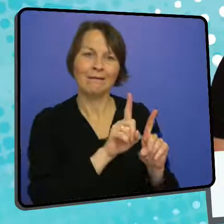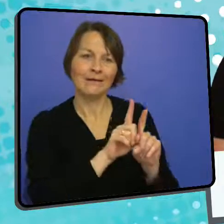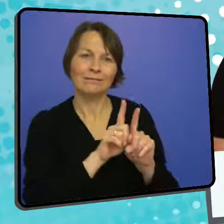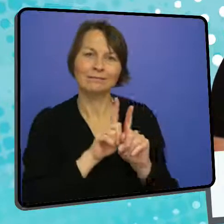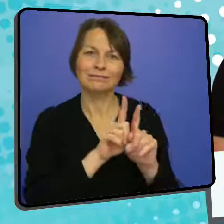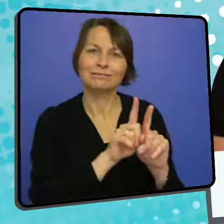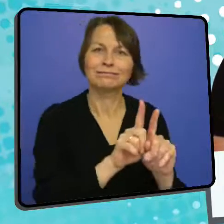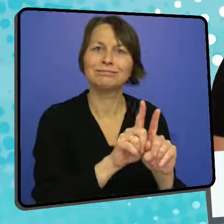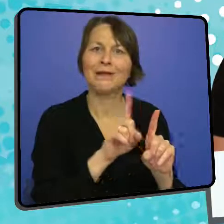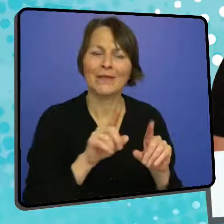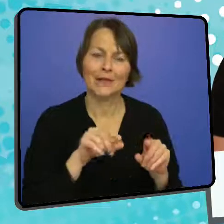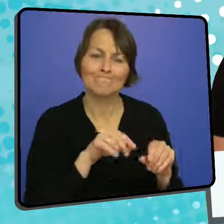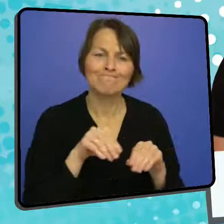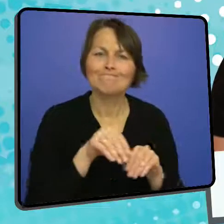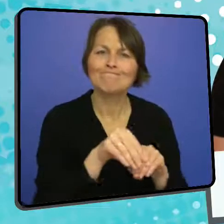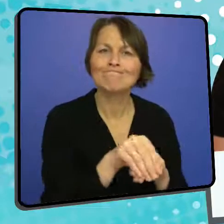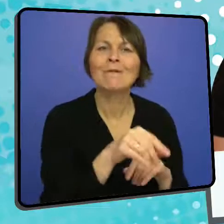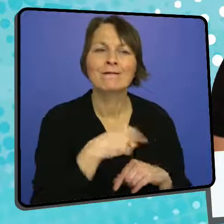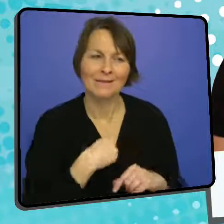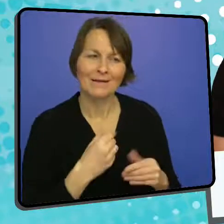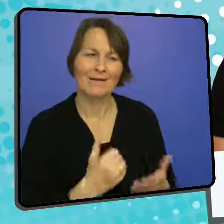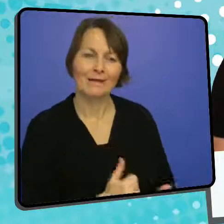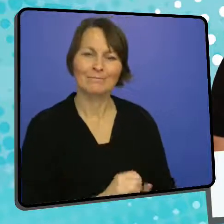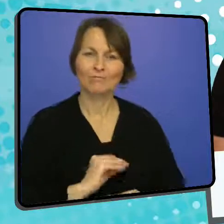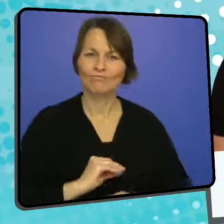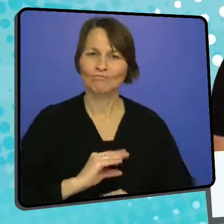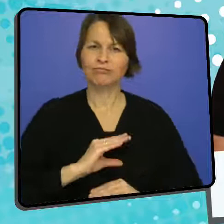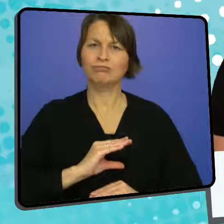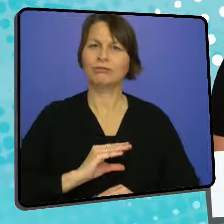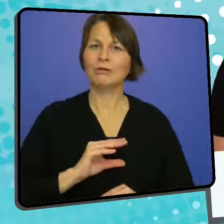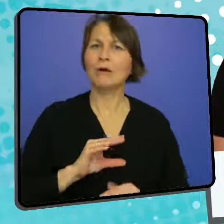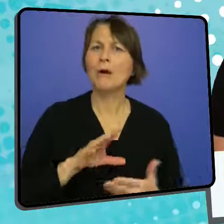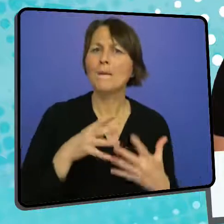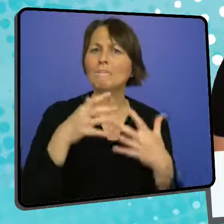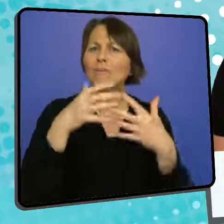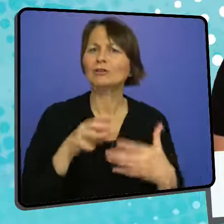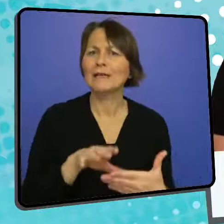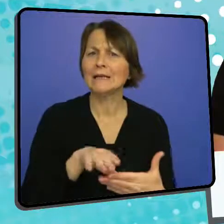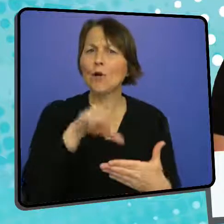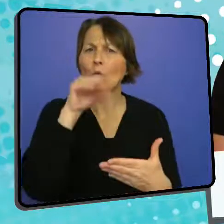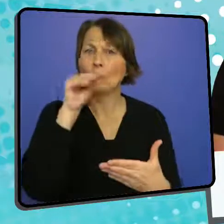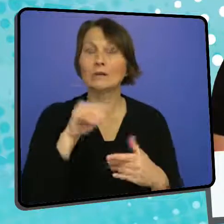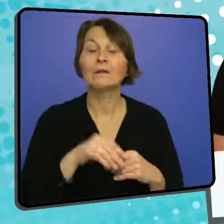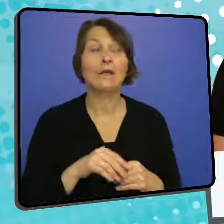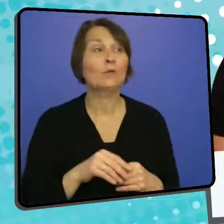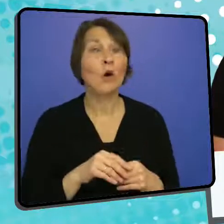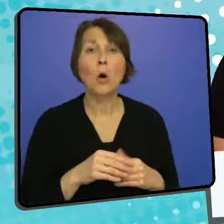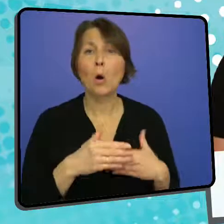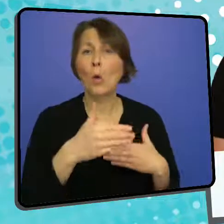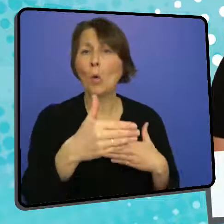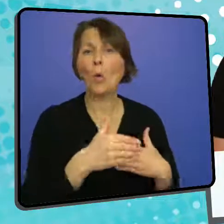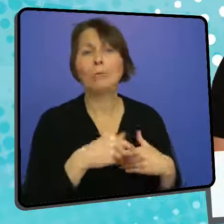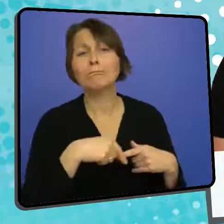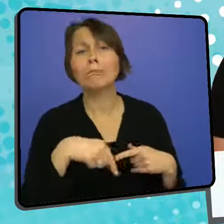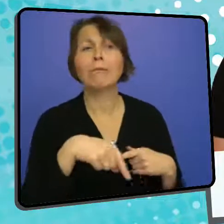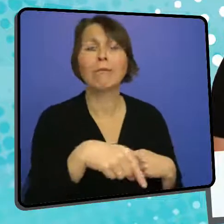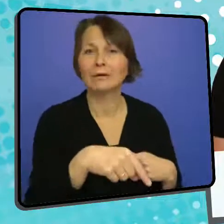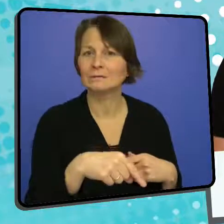apply Python and machine learning models, is a long journey, and we need people to come with that experience,